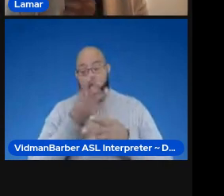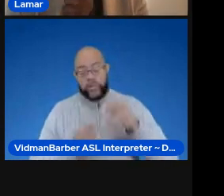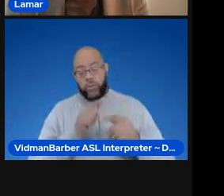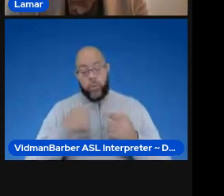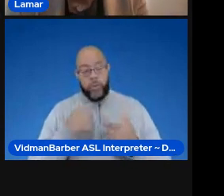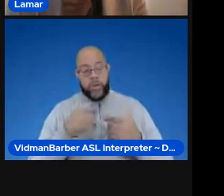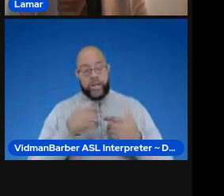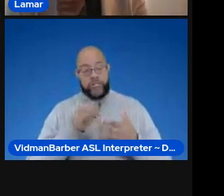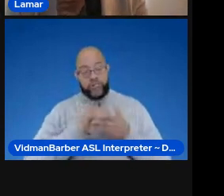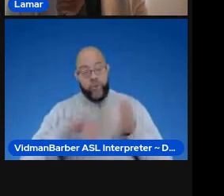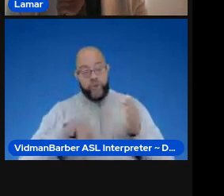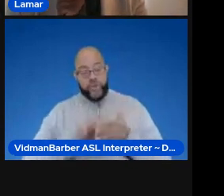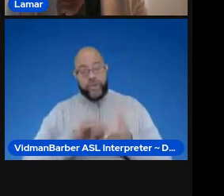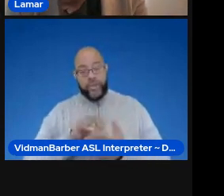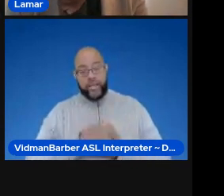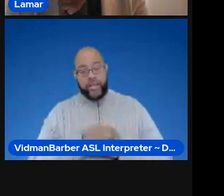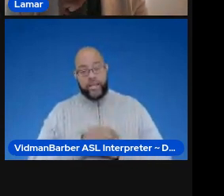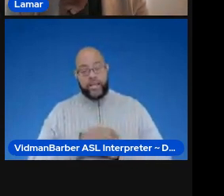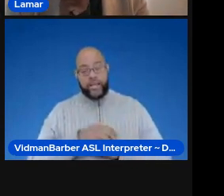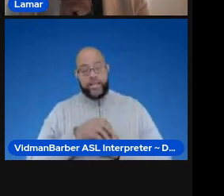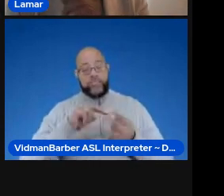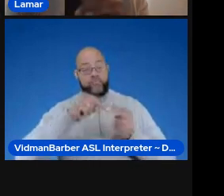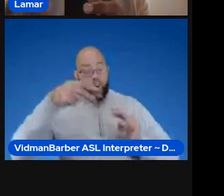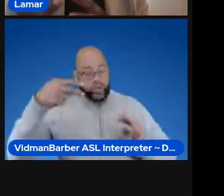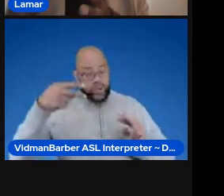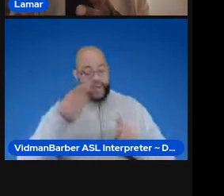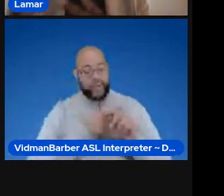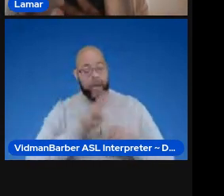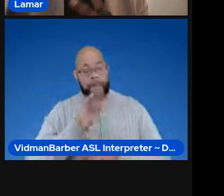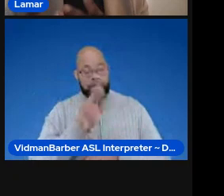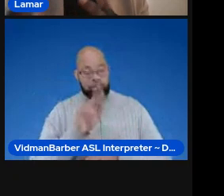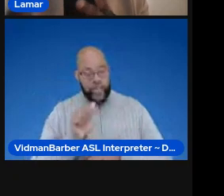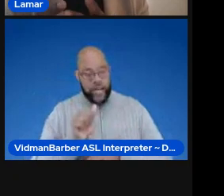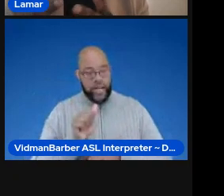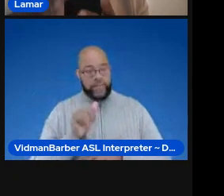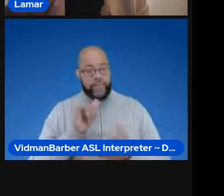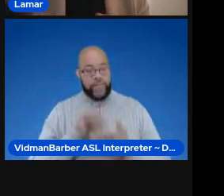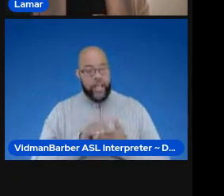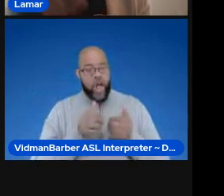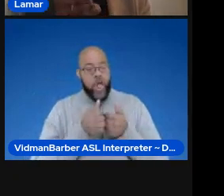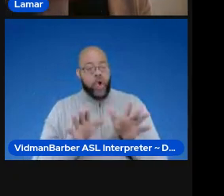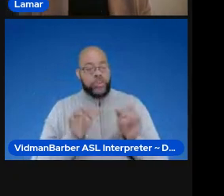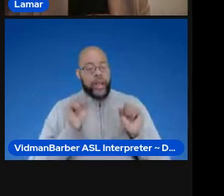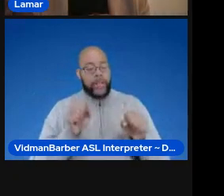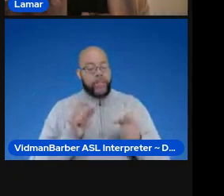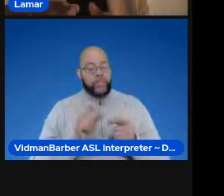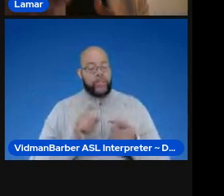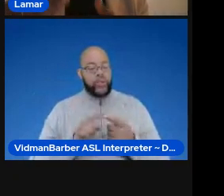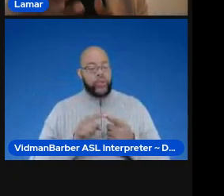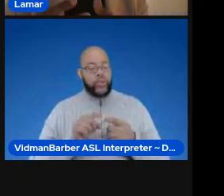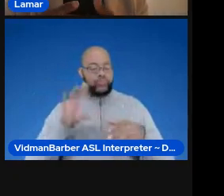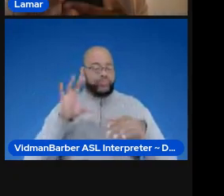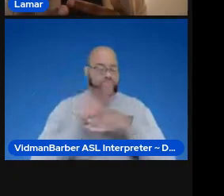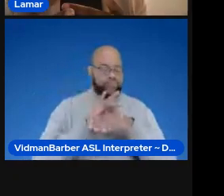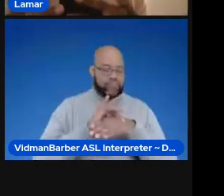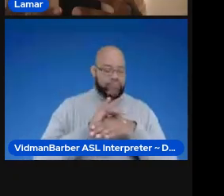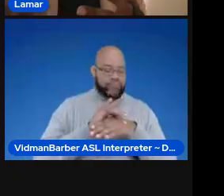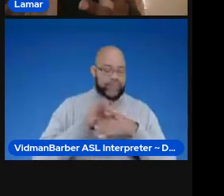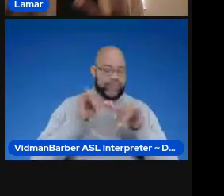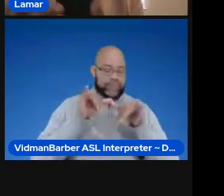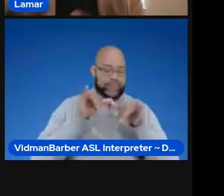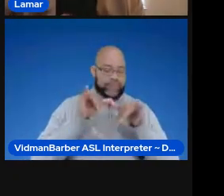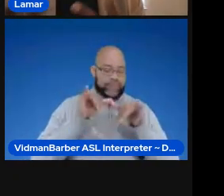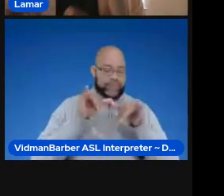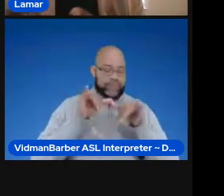that BFAP or protein from the bacteria, it has lost its ability to adhere to